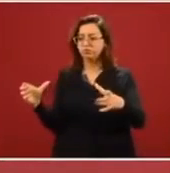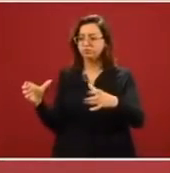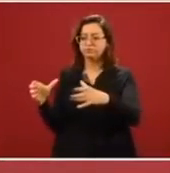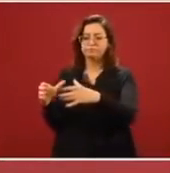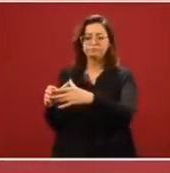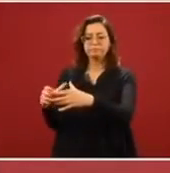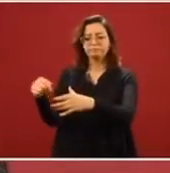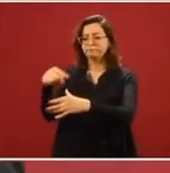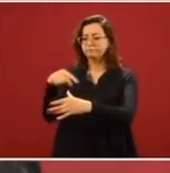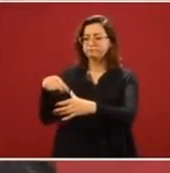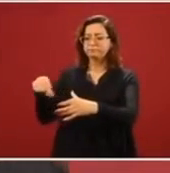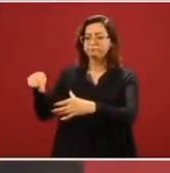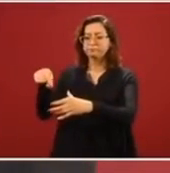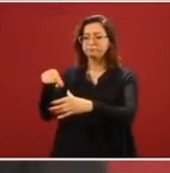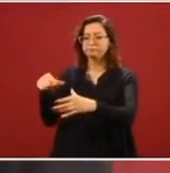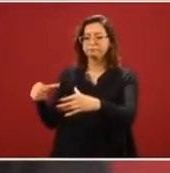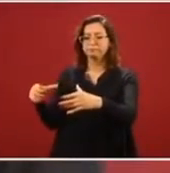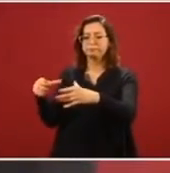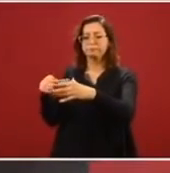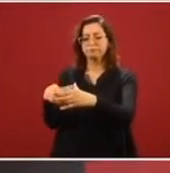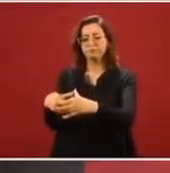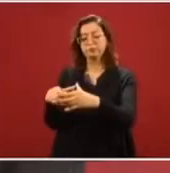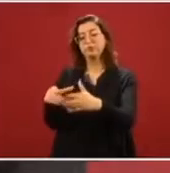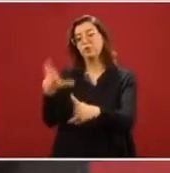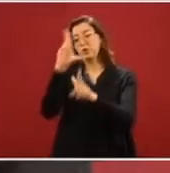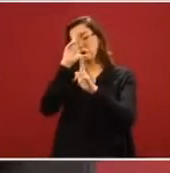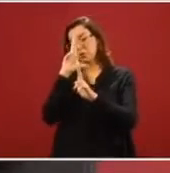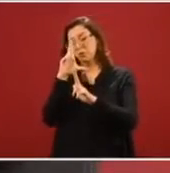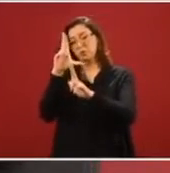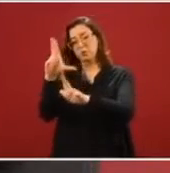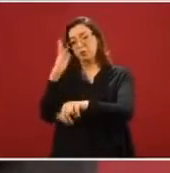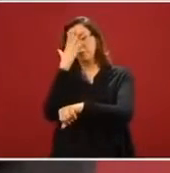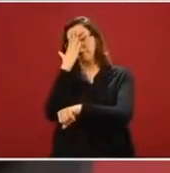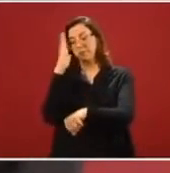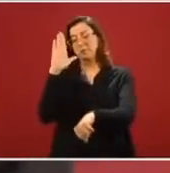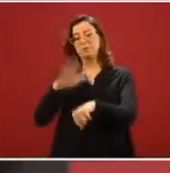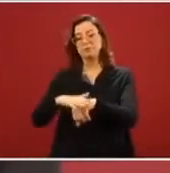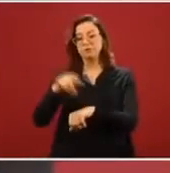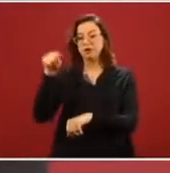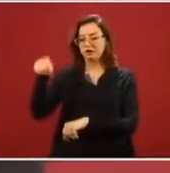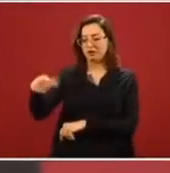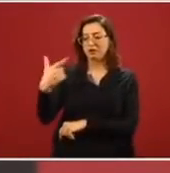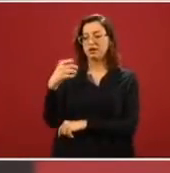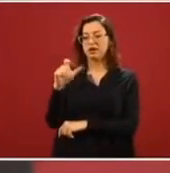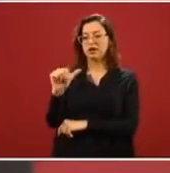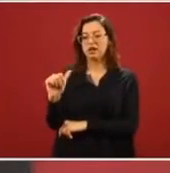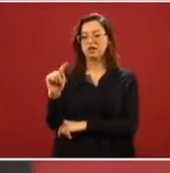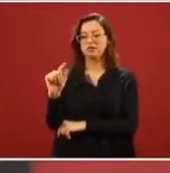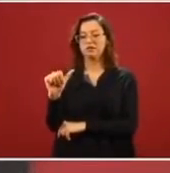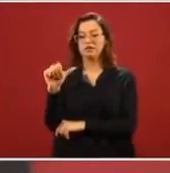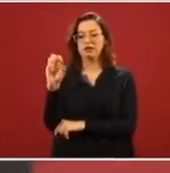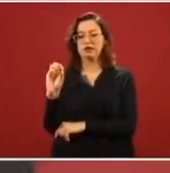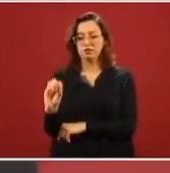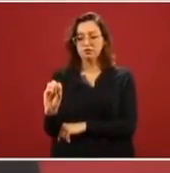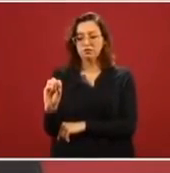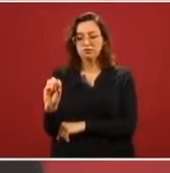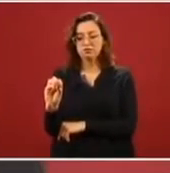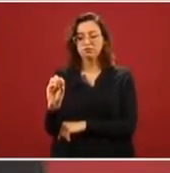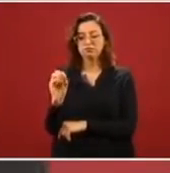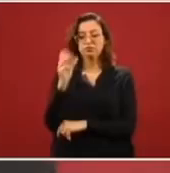sea and that la it be ceremonia a ceremony, en Guelatao and y